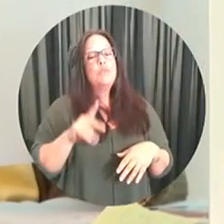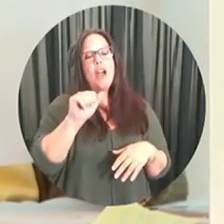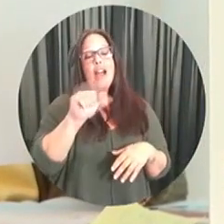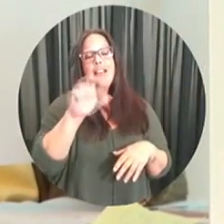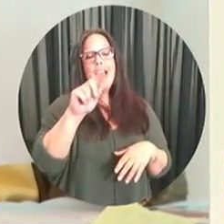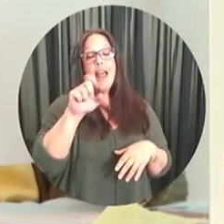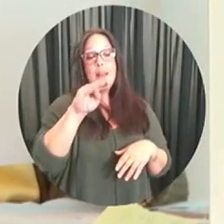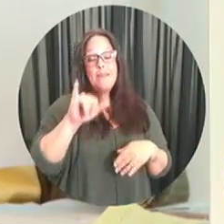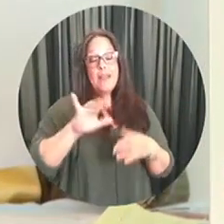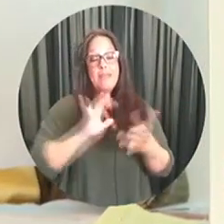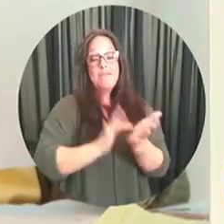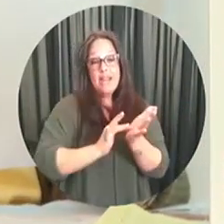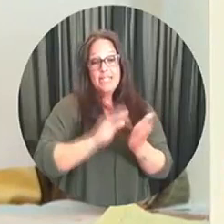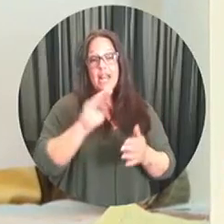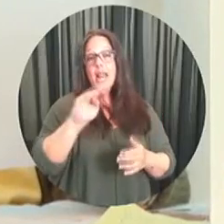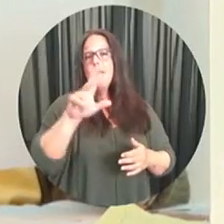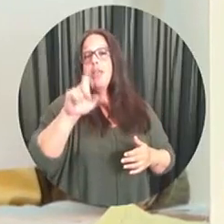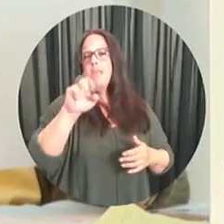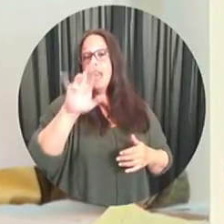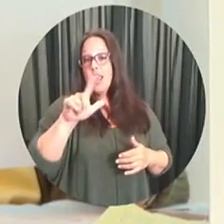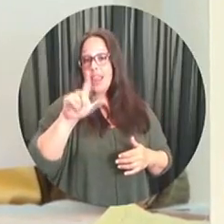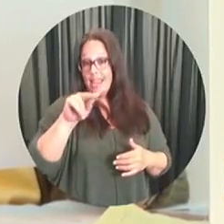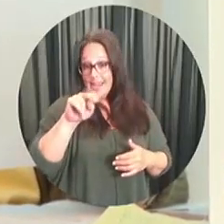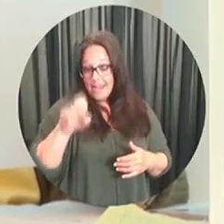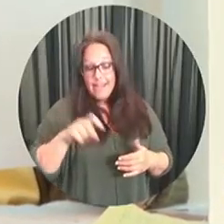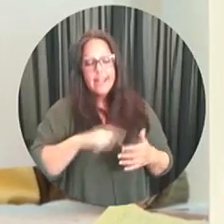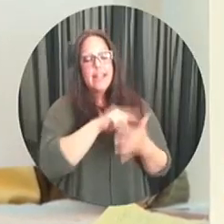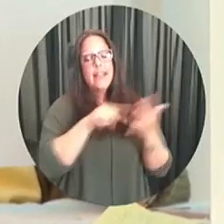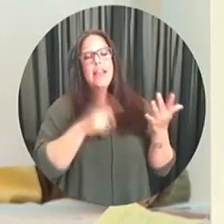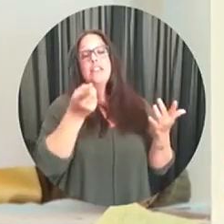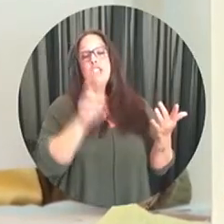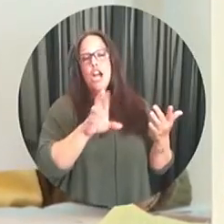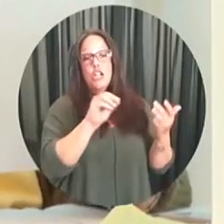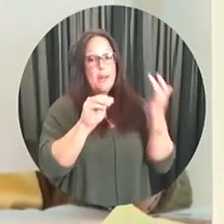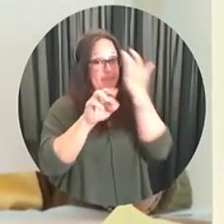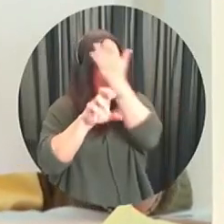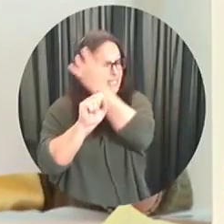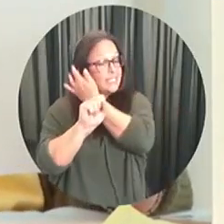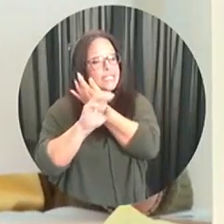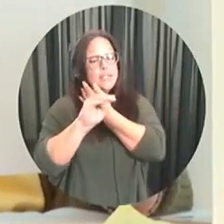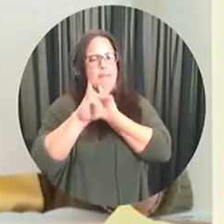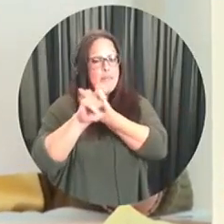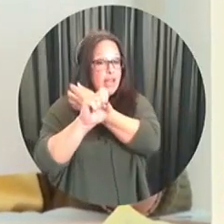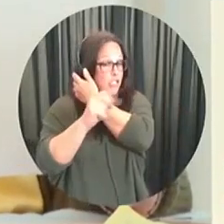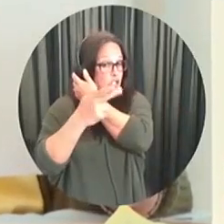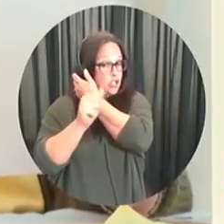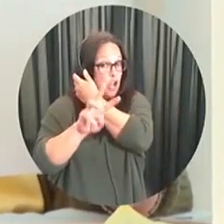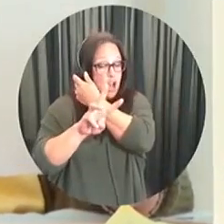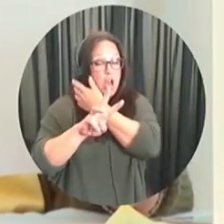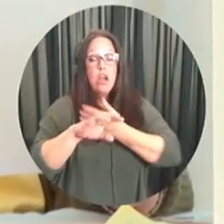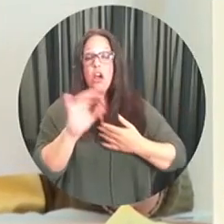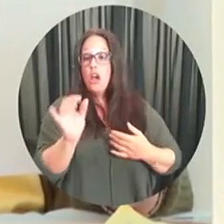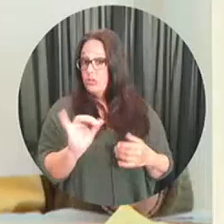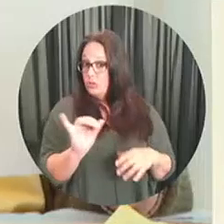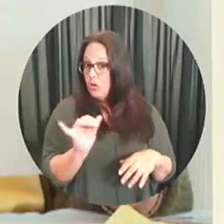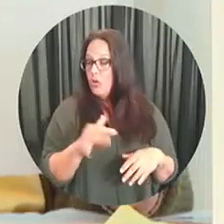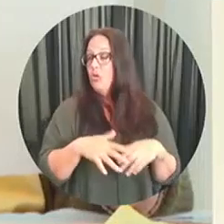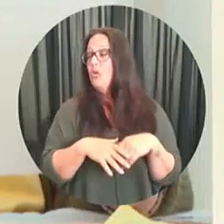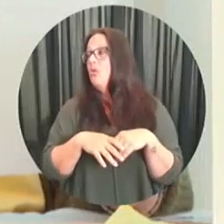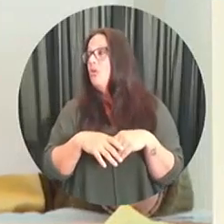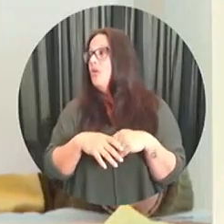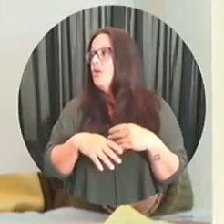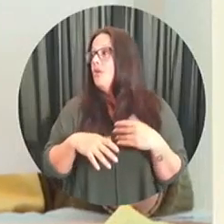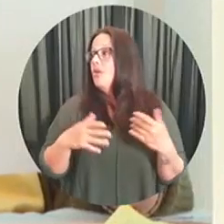and Mulberry Lane. And I'd also like to thank Dr. and Mrs. Mike Shaw. Also,